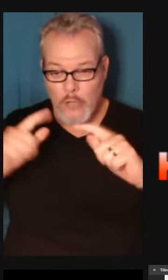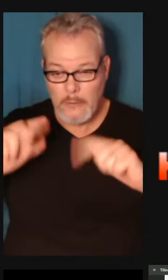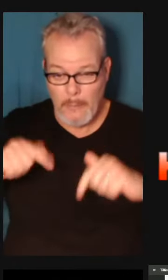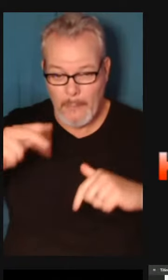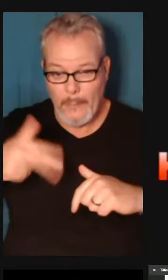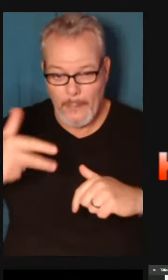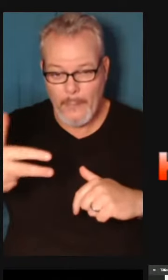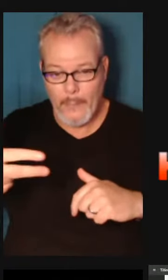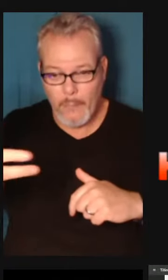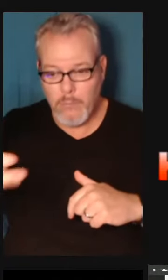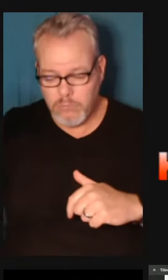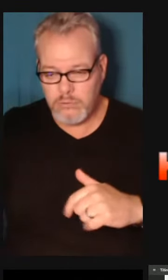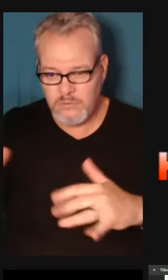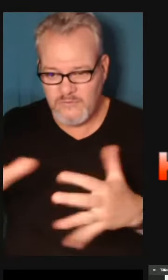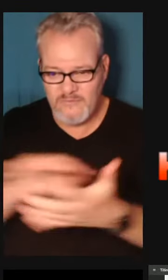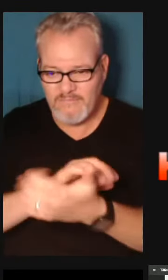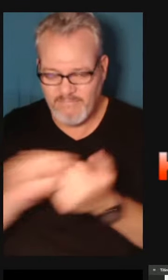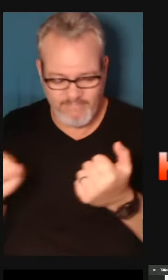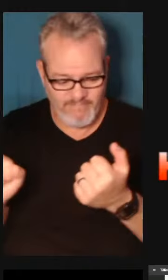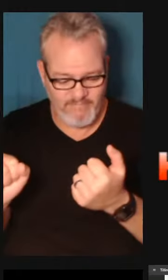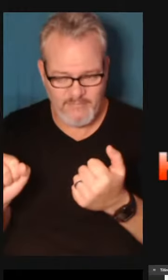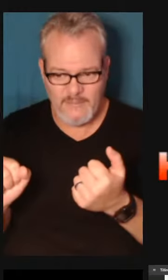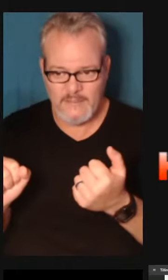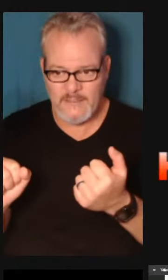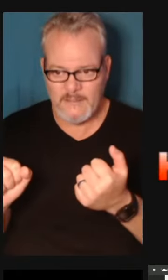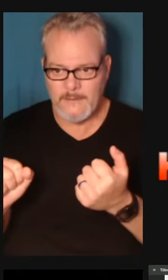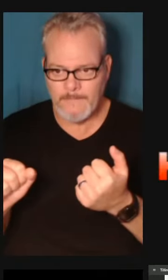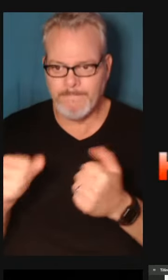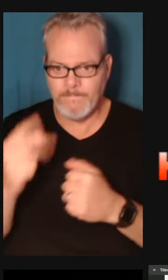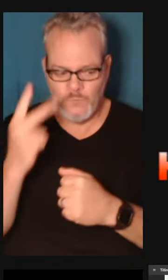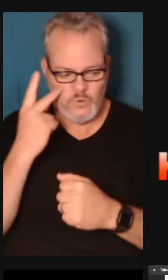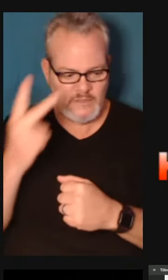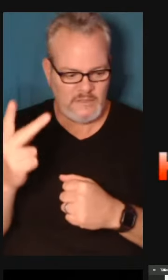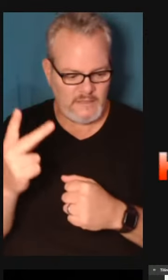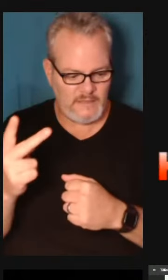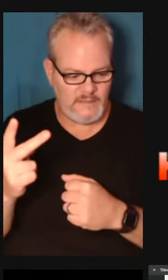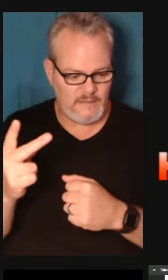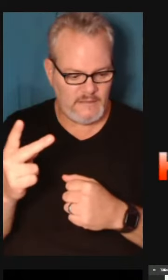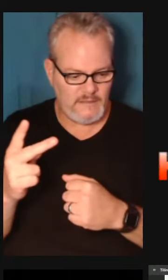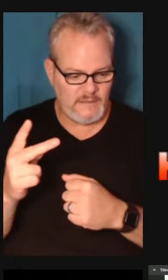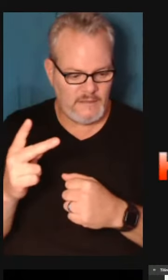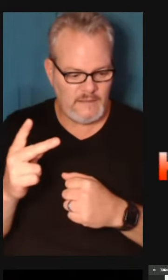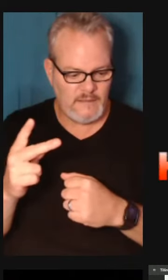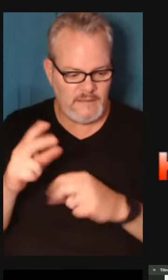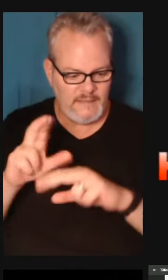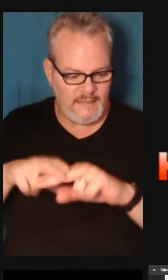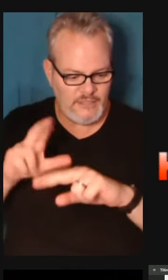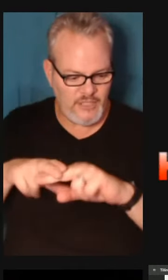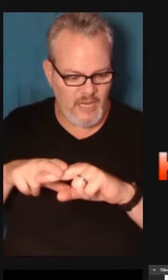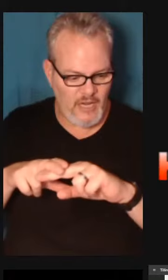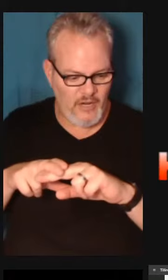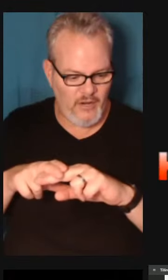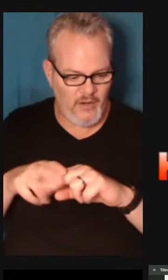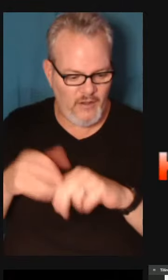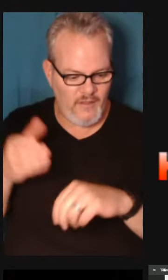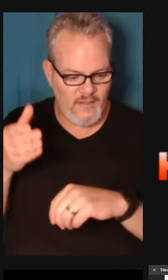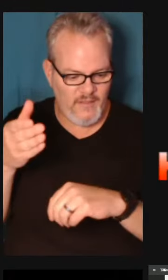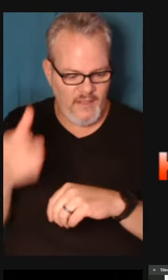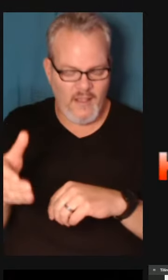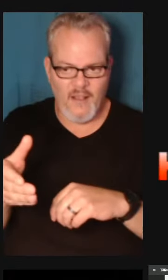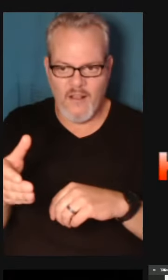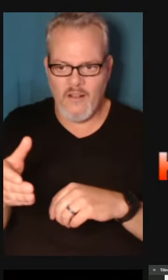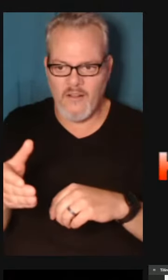flattened. See, looks like a chair up in a tree here. It's up by the ponds. This over here is